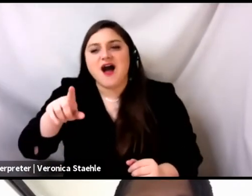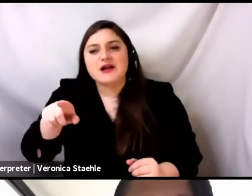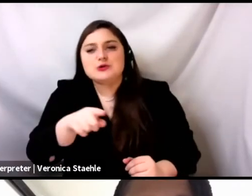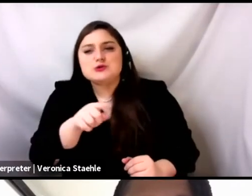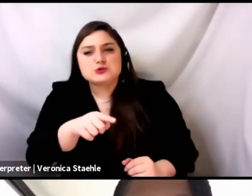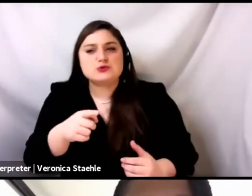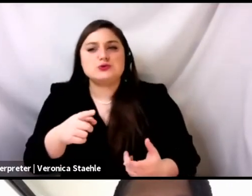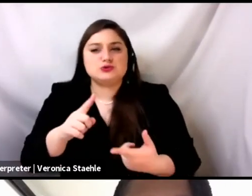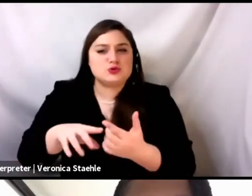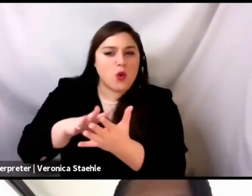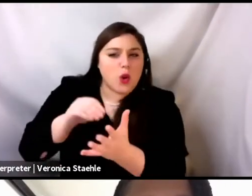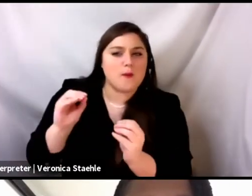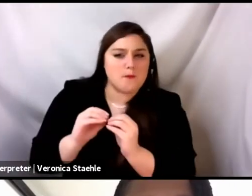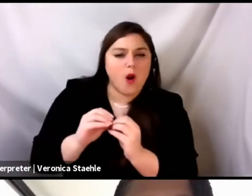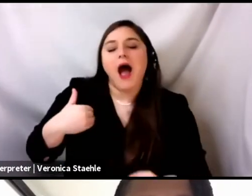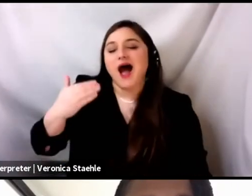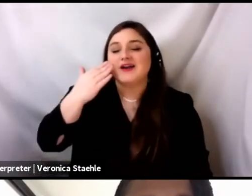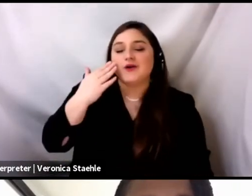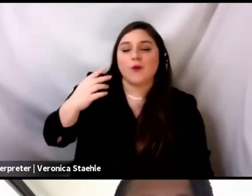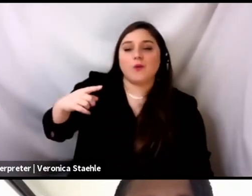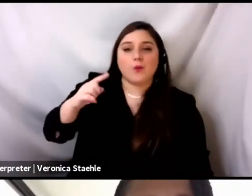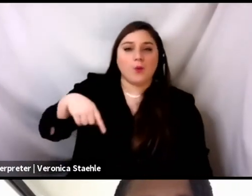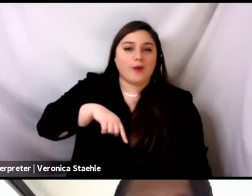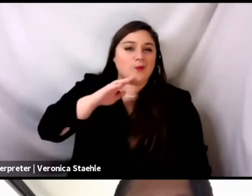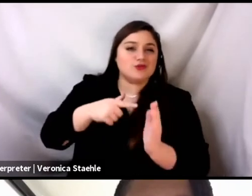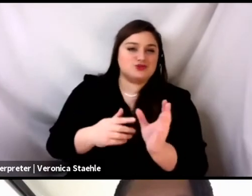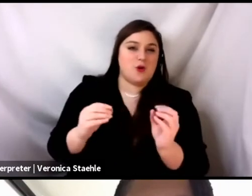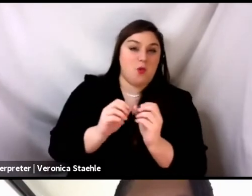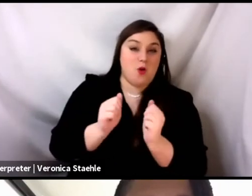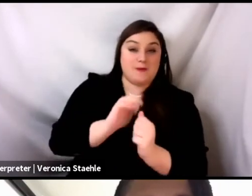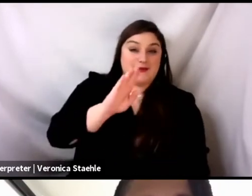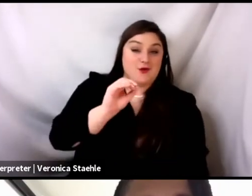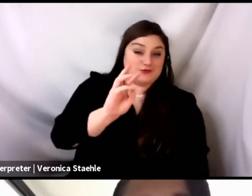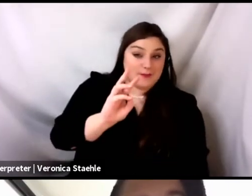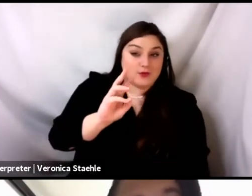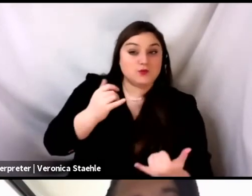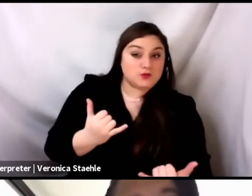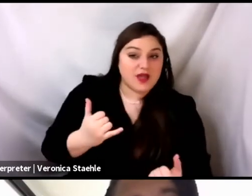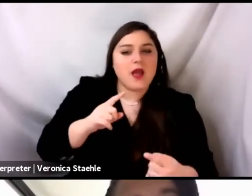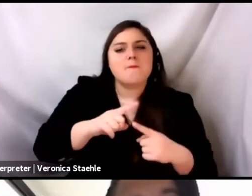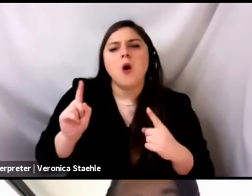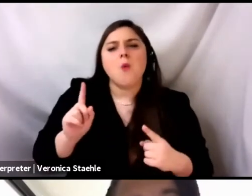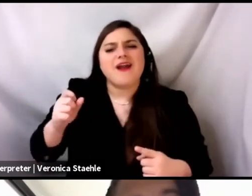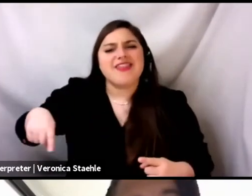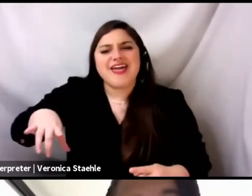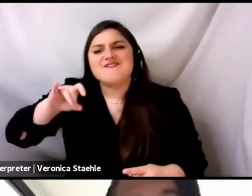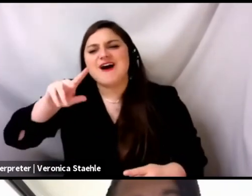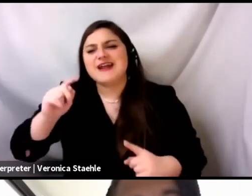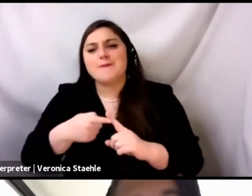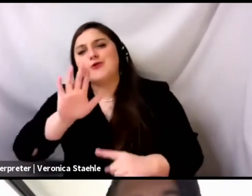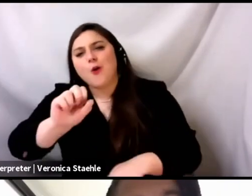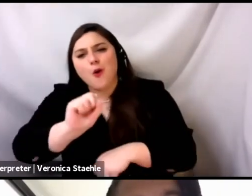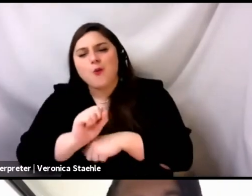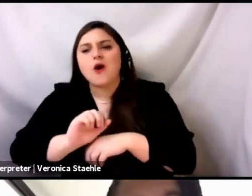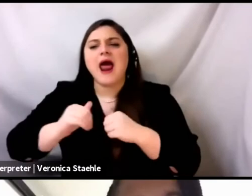folks are going to find out more about Body of Workers. Where should folks go to find out more information on the stuff that you're working on, and also how to stop SESTA and